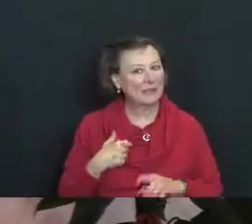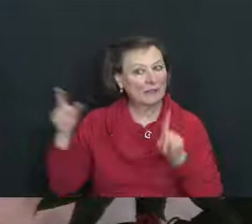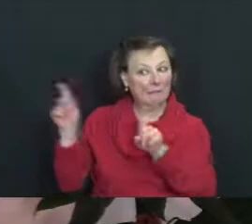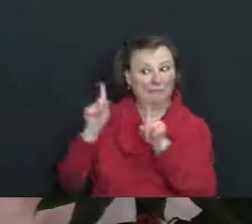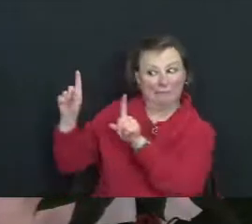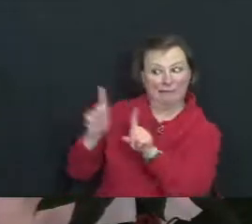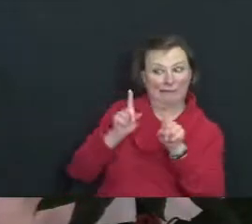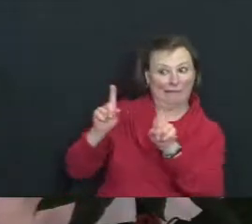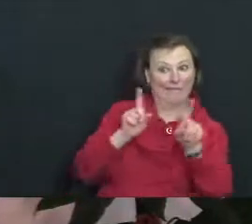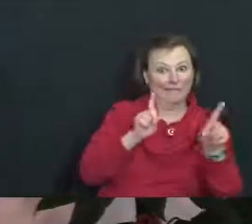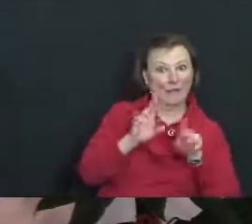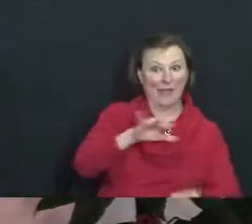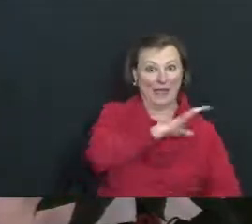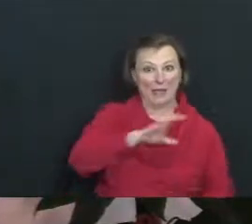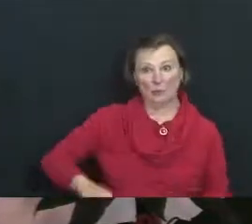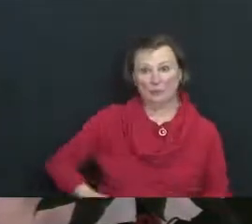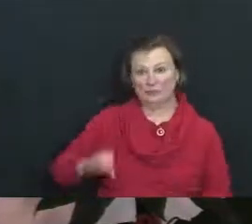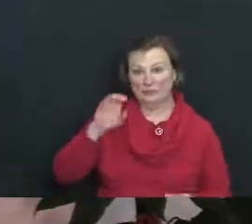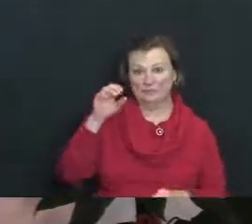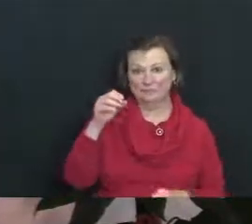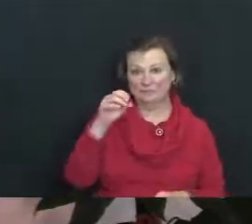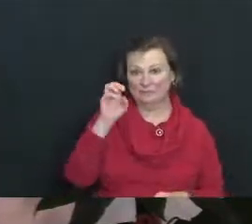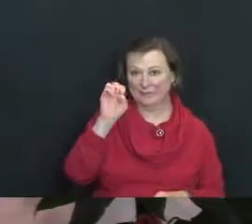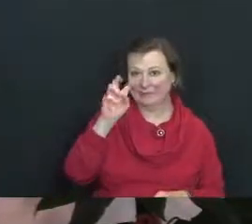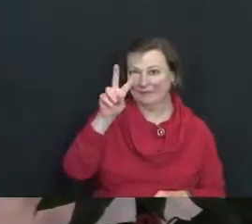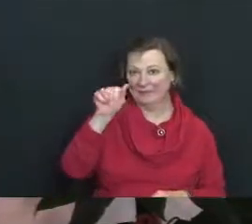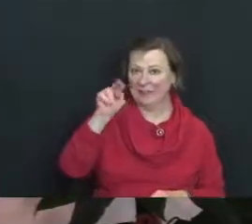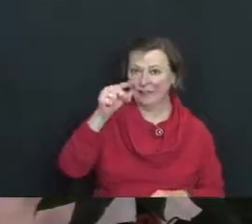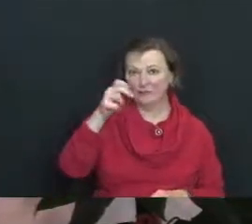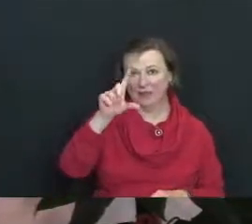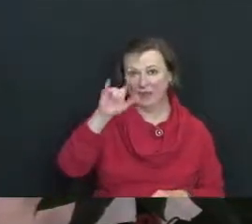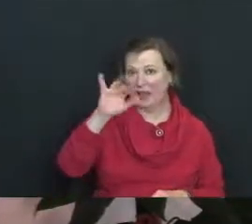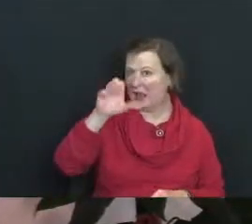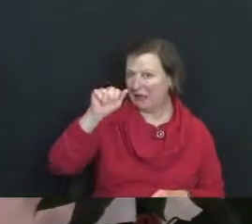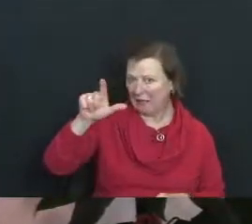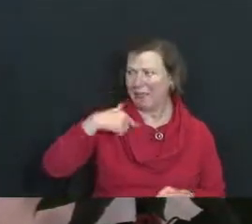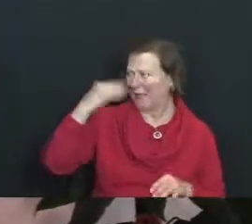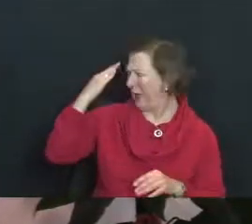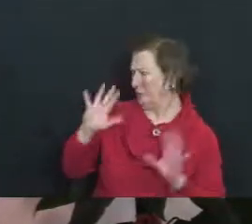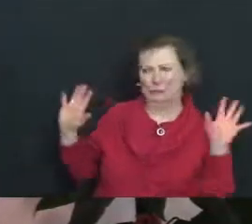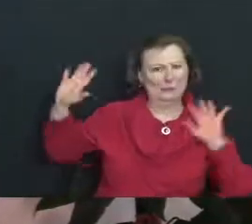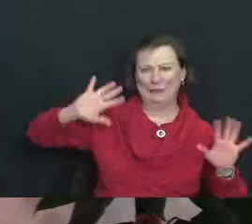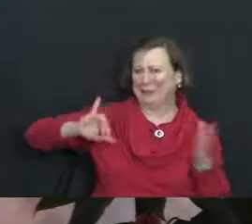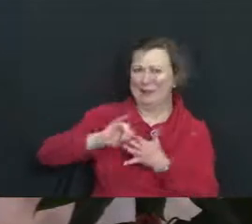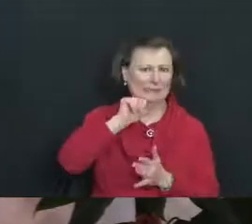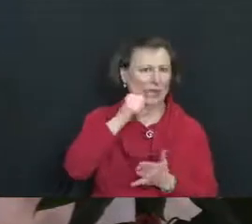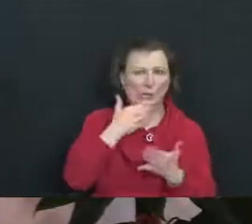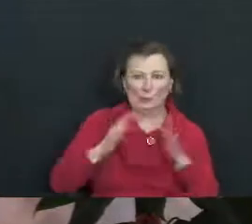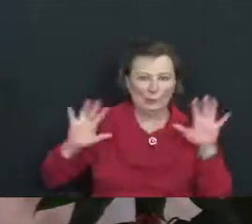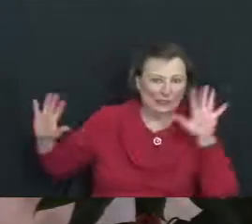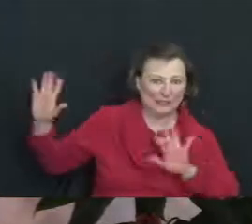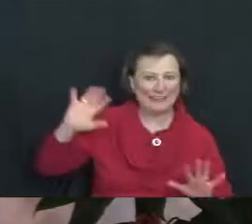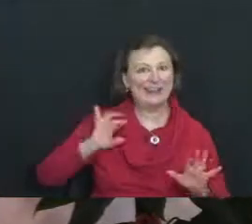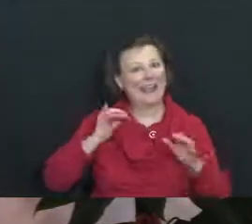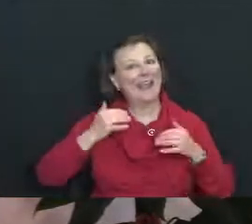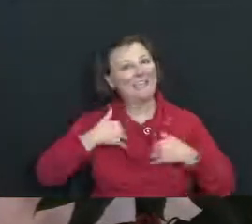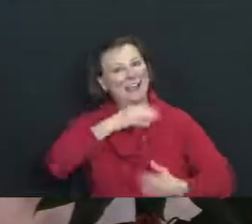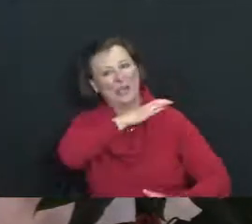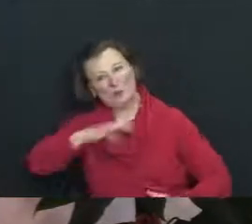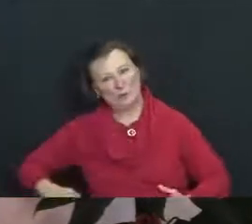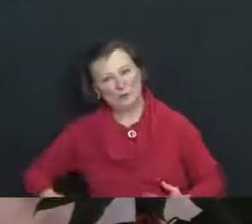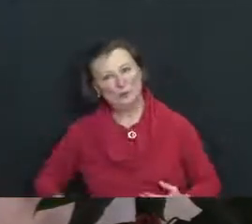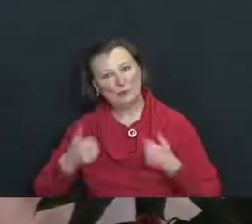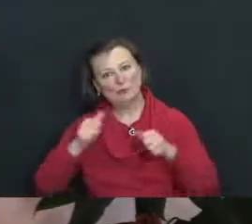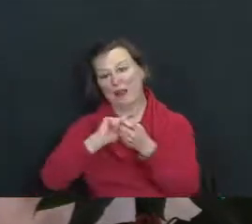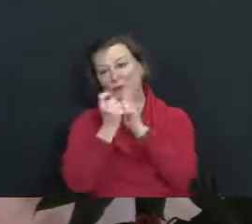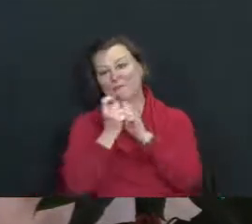Christian evangelical, and I knew that this was not going to go anyplace good. I'd had Christian evangelicals try to convert